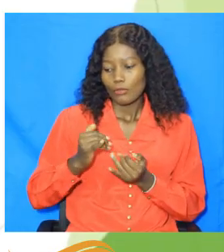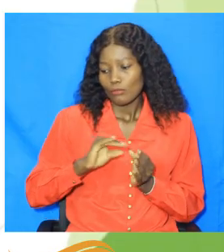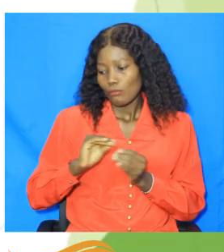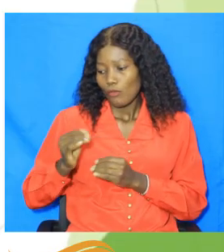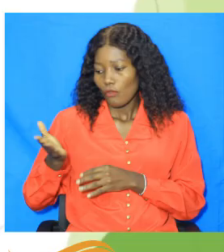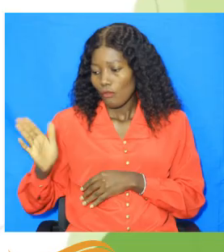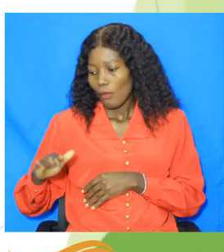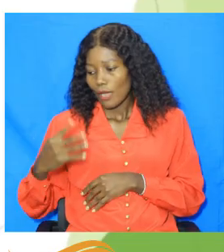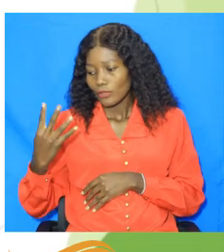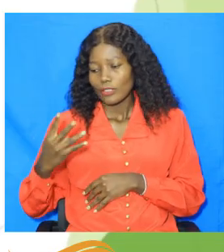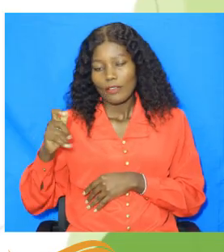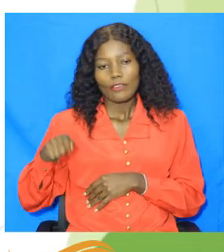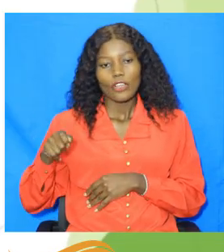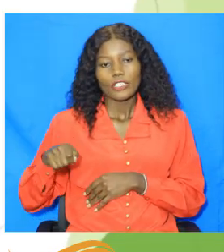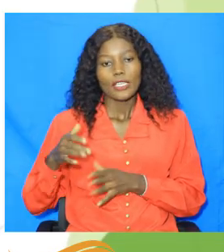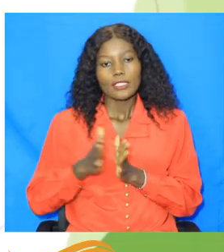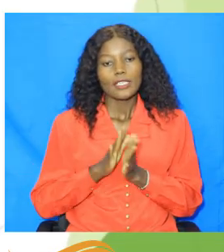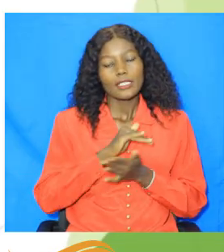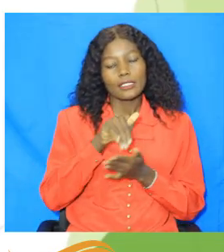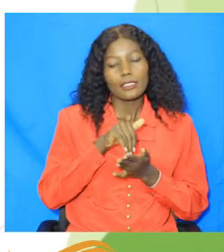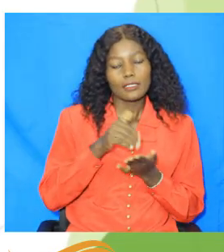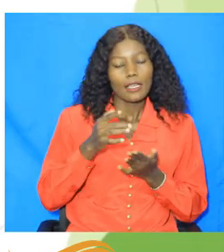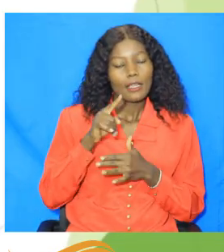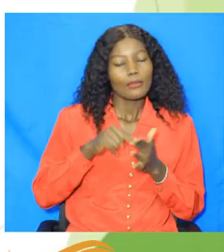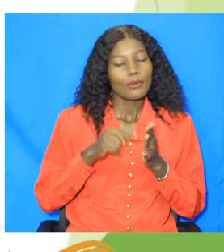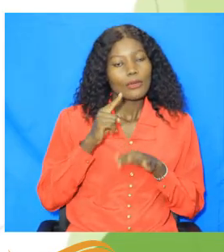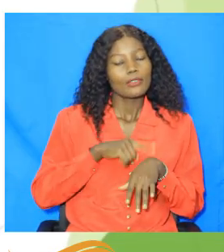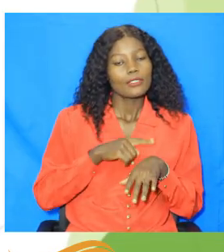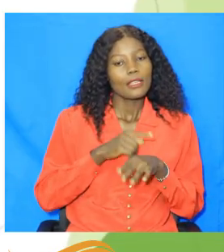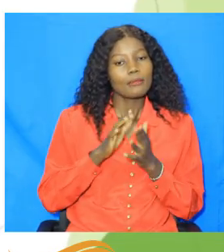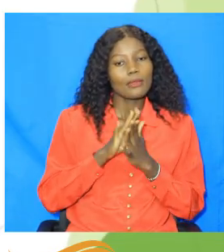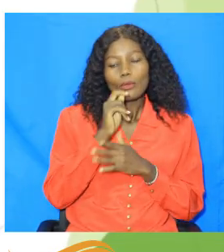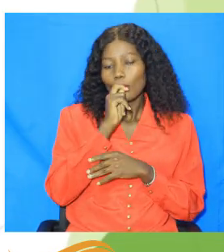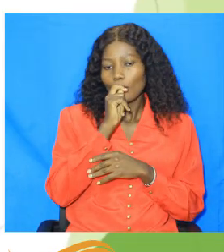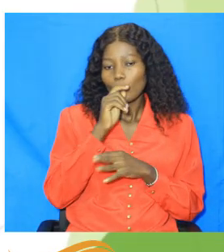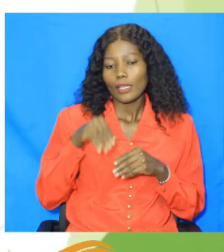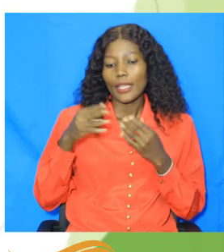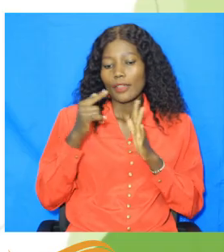referee. So at what point does a referee give a point? When the judges, 2